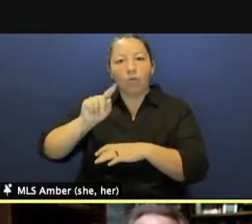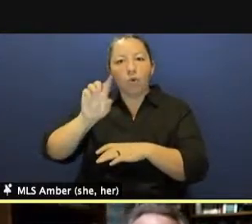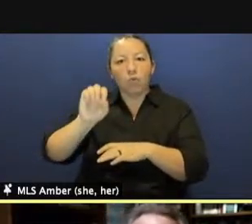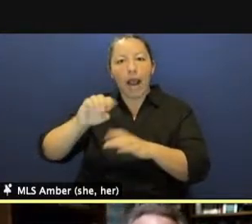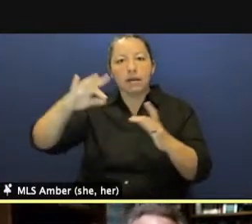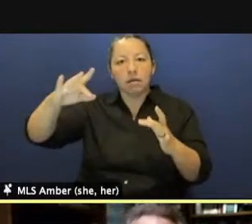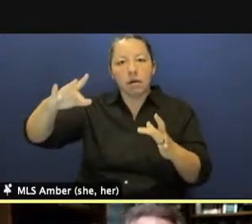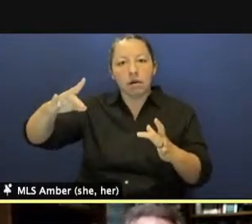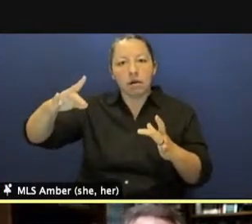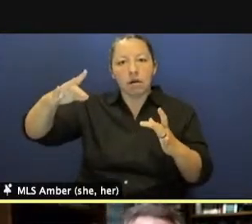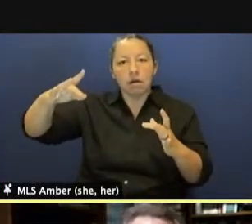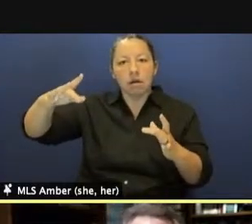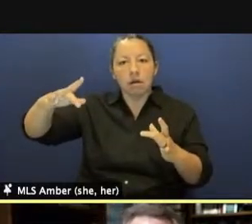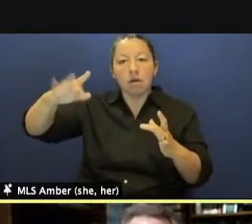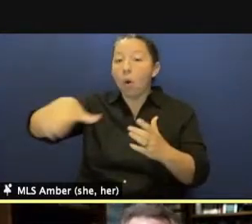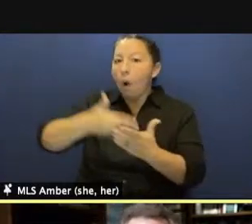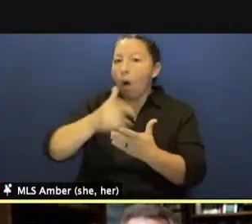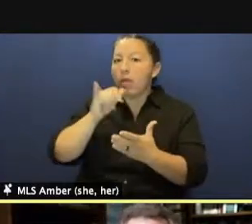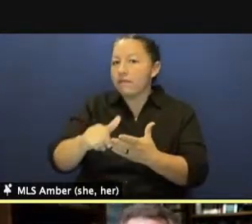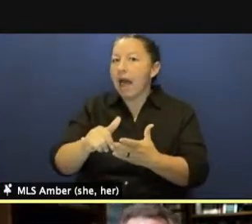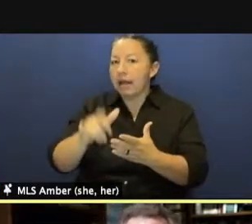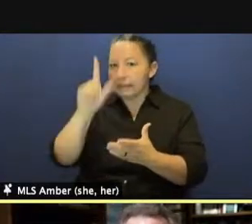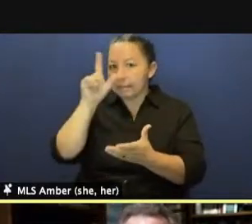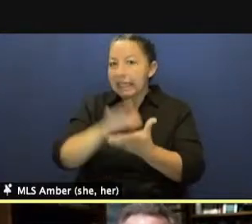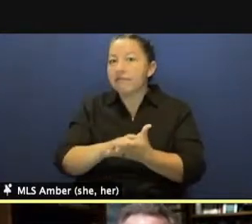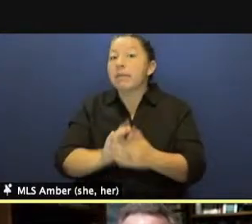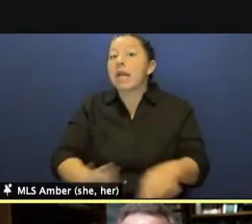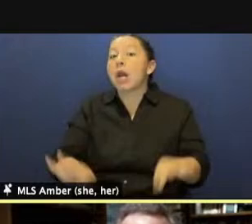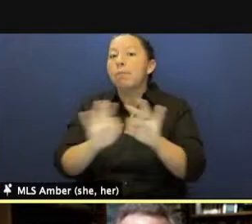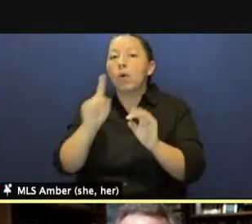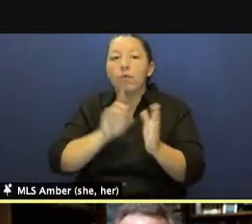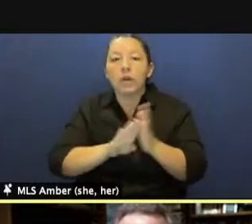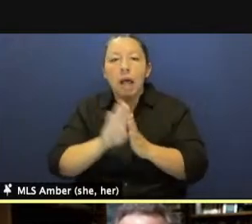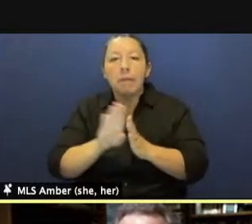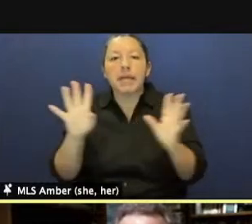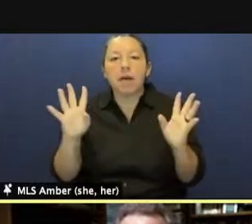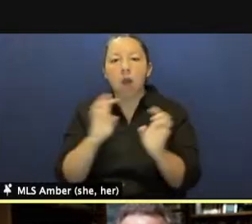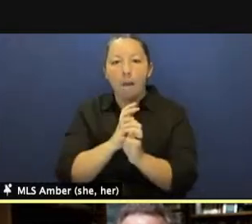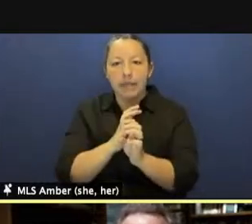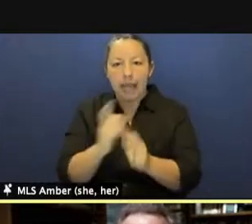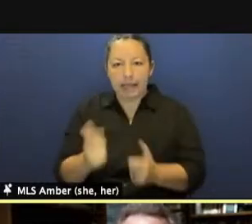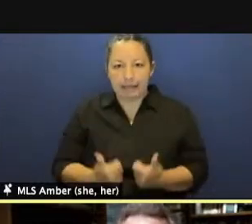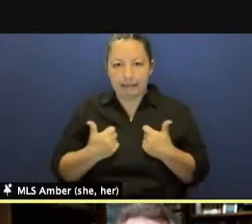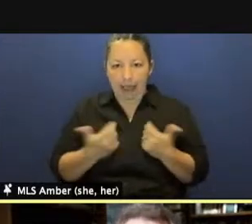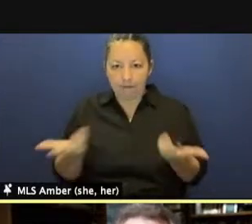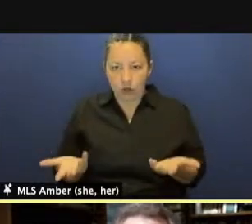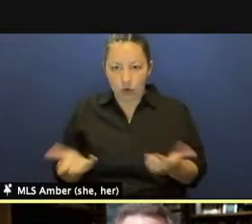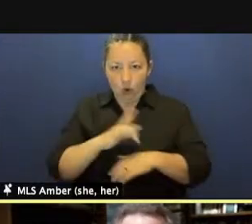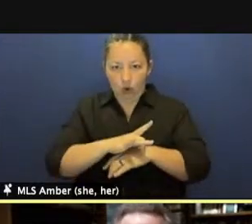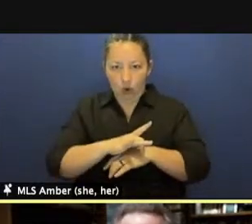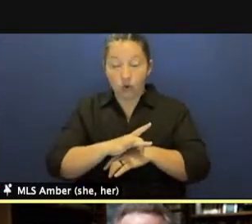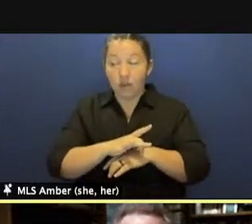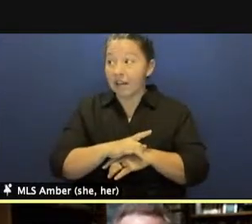the development of complex life. It has made us what we are